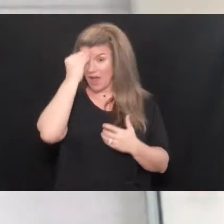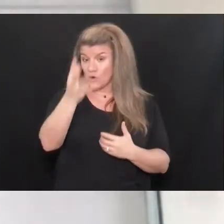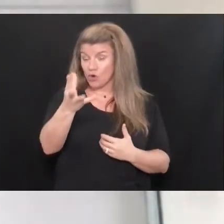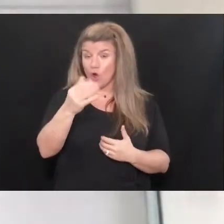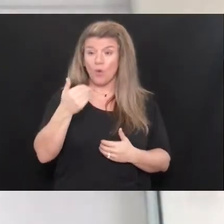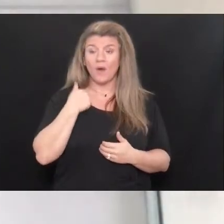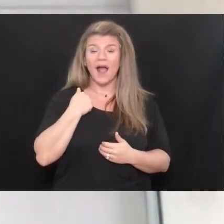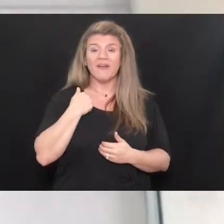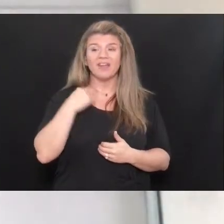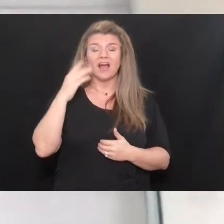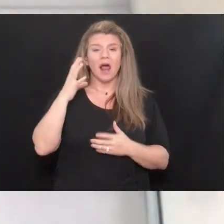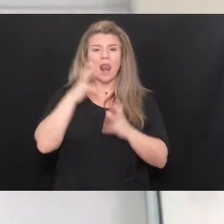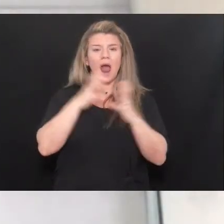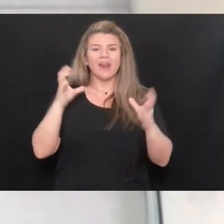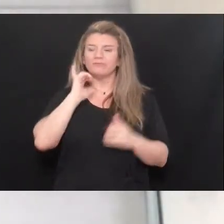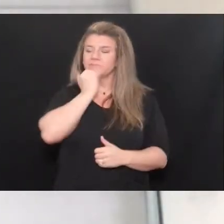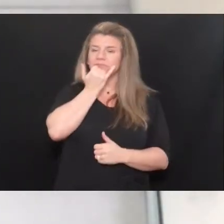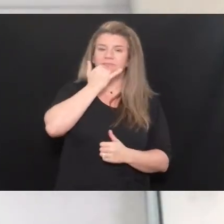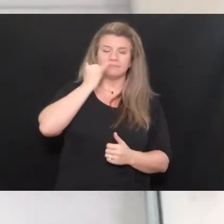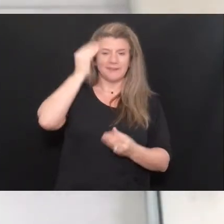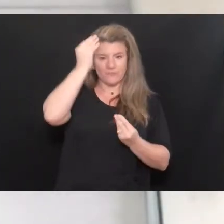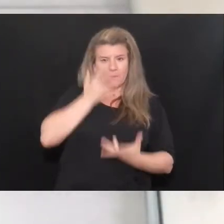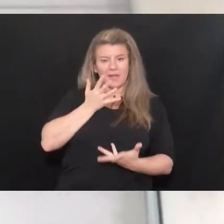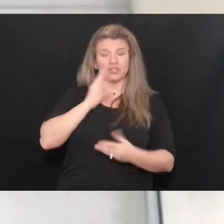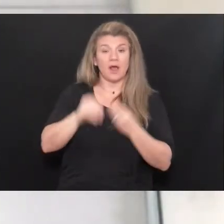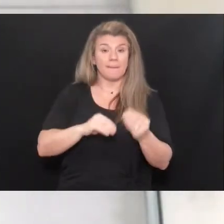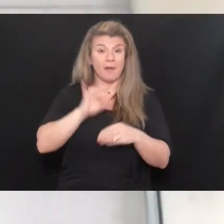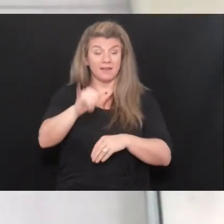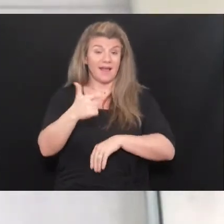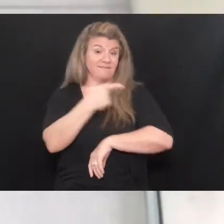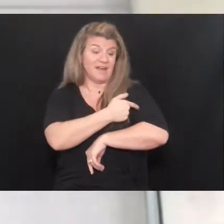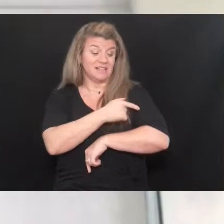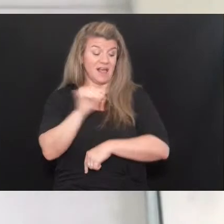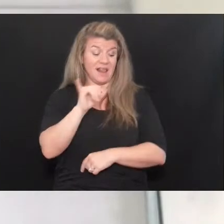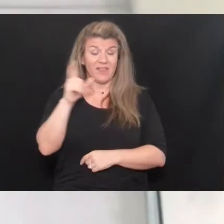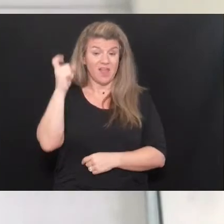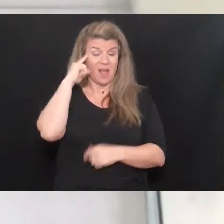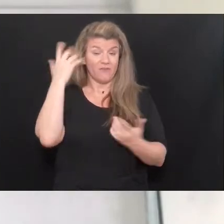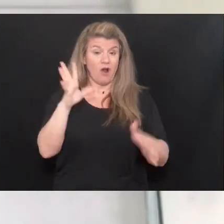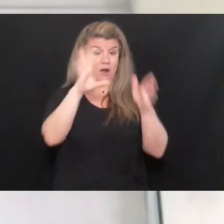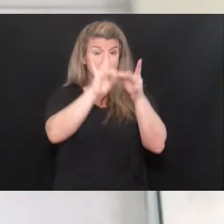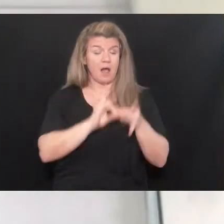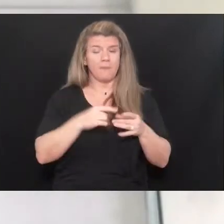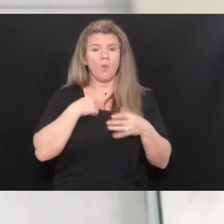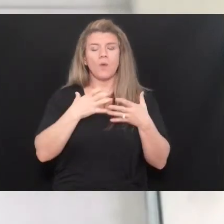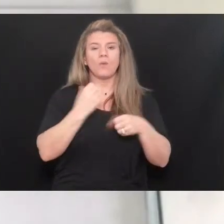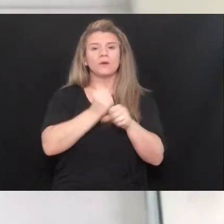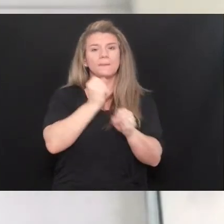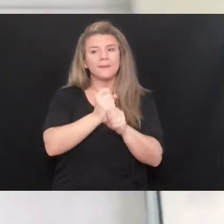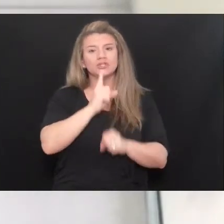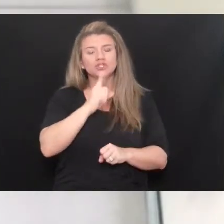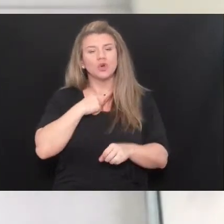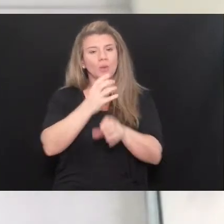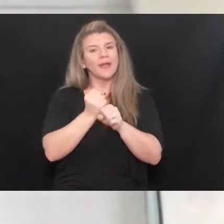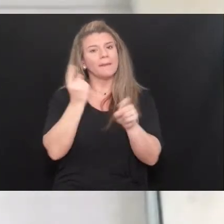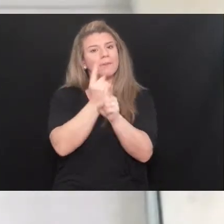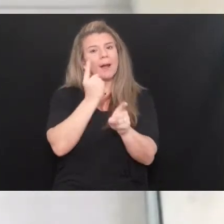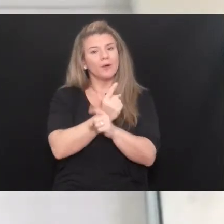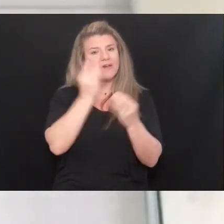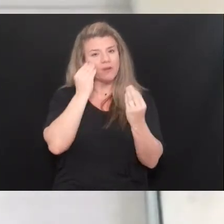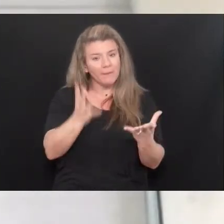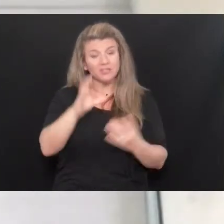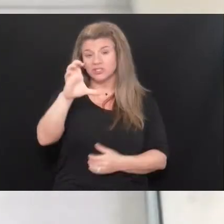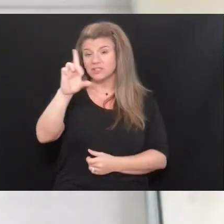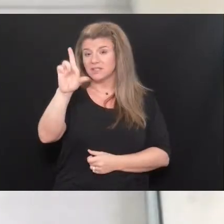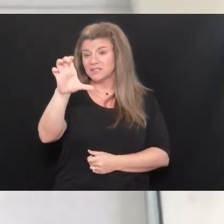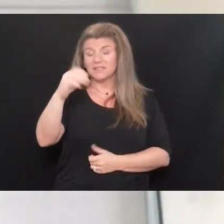lot of misinformation about the vaccine, as the governor alluded. So we do want to make sure that people are getting proper information. The CDC does